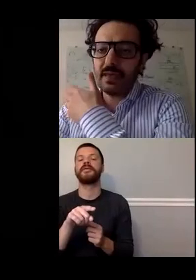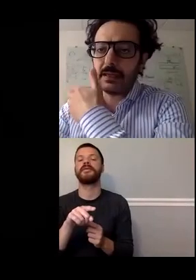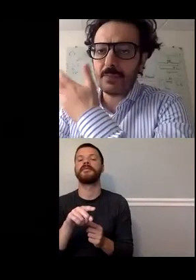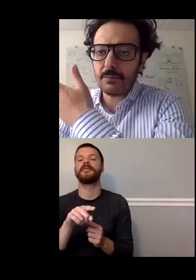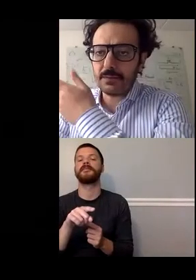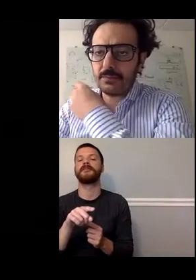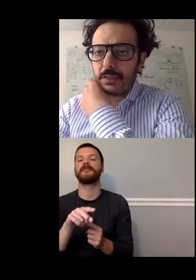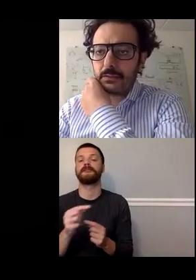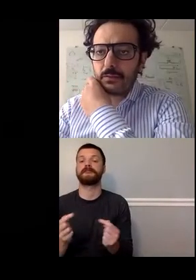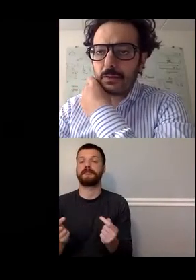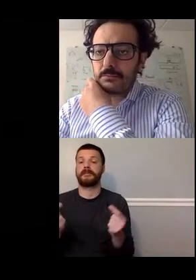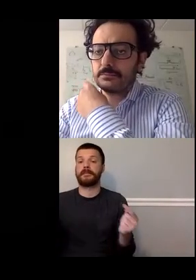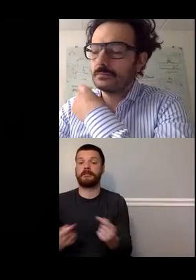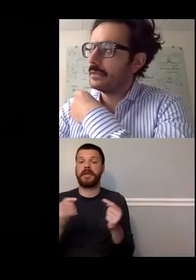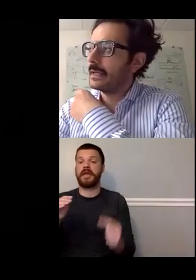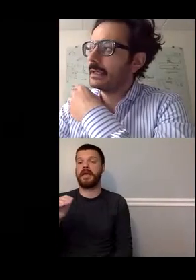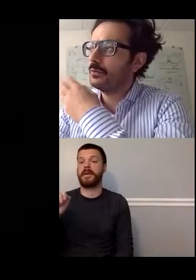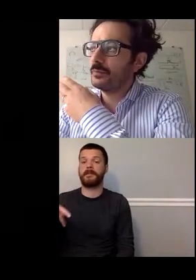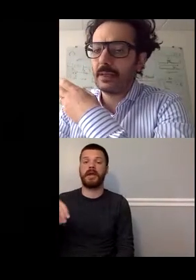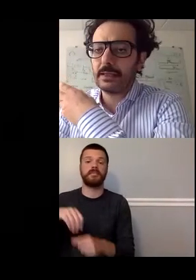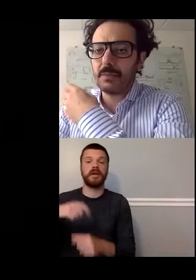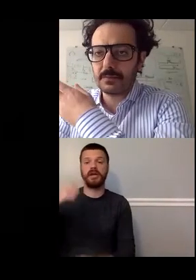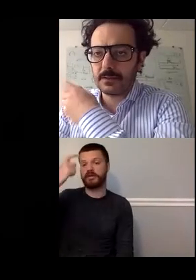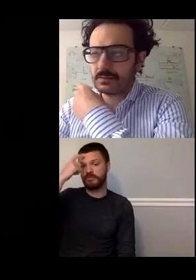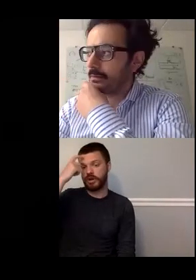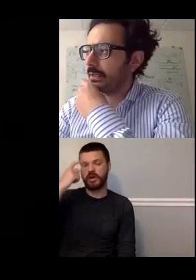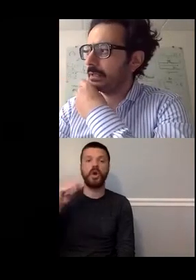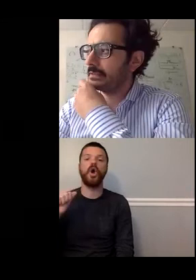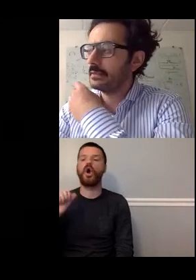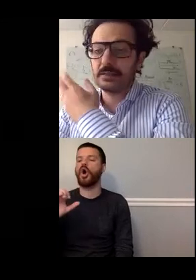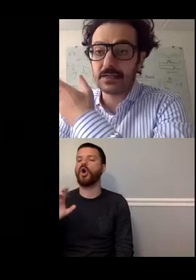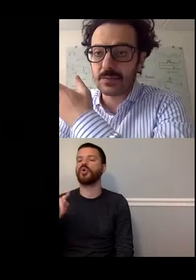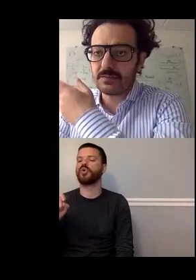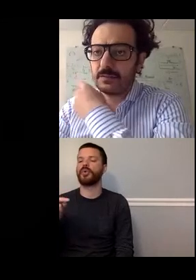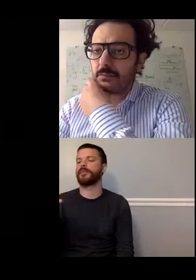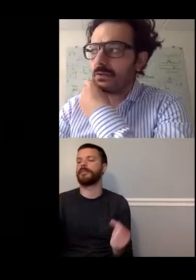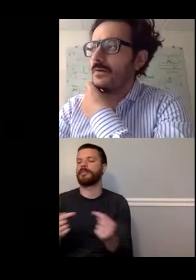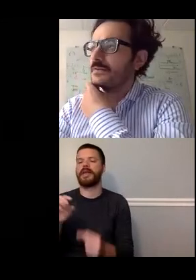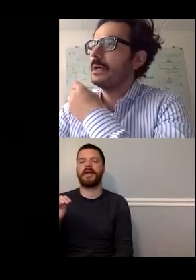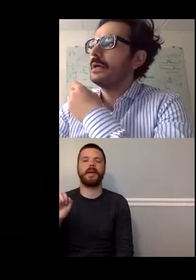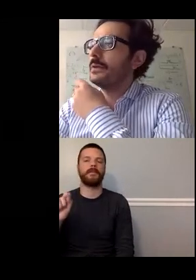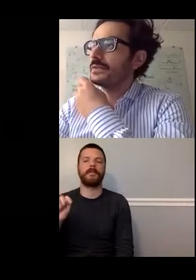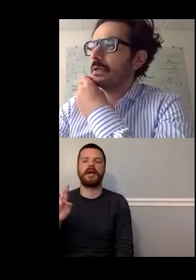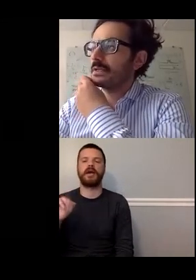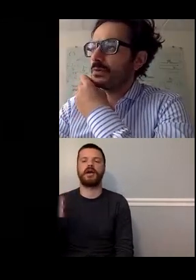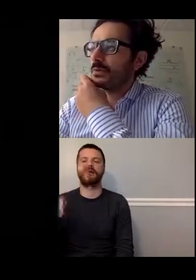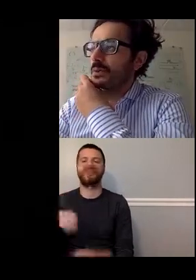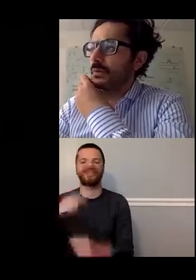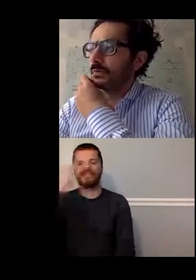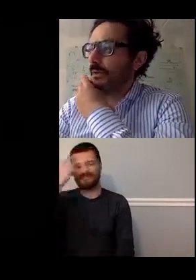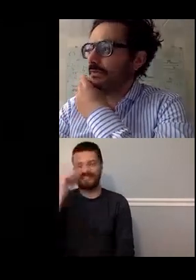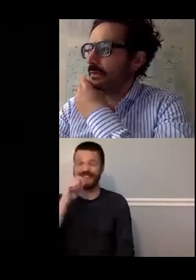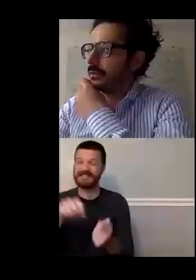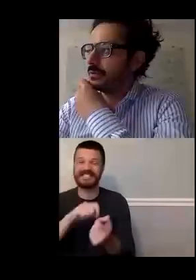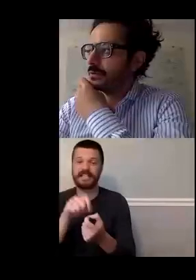a pain map in the brain or an acute pain matrix in the brain is not really specific, because those areas we see here